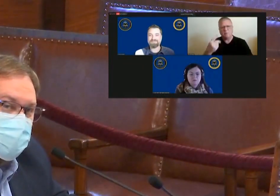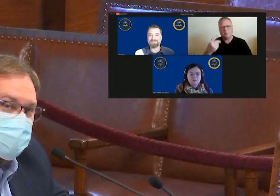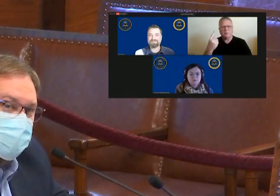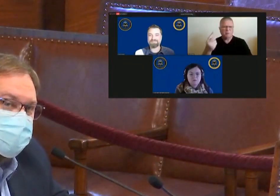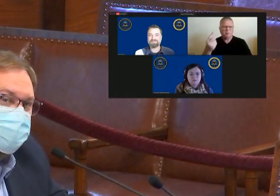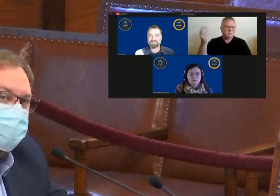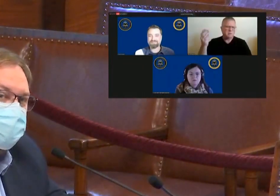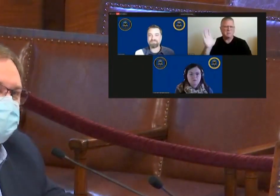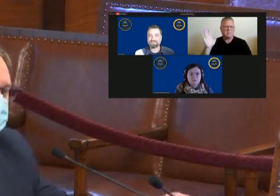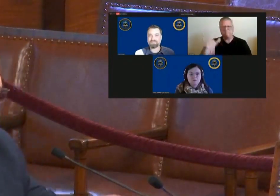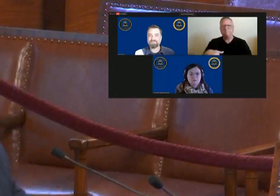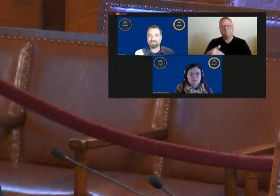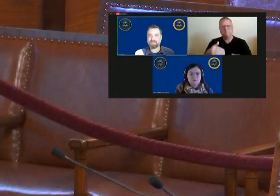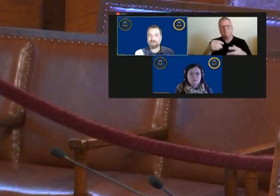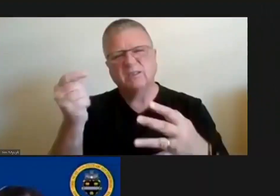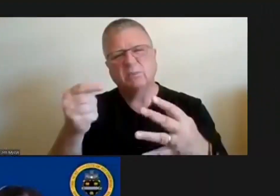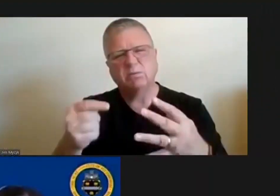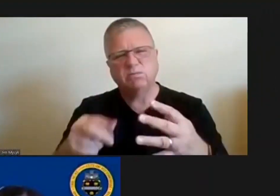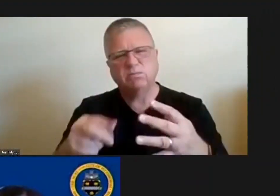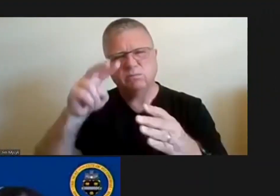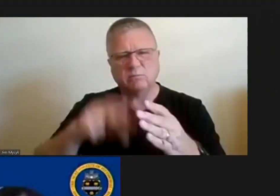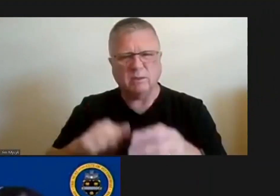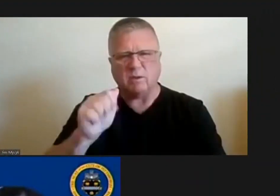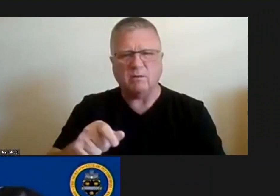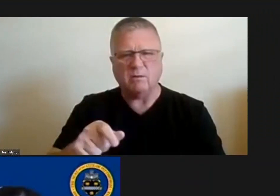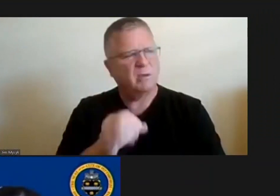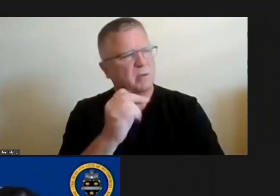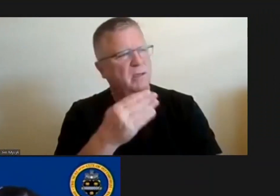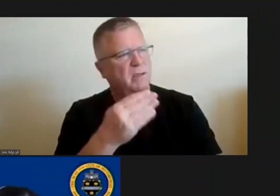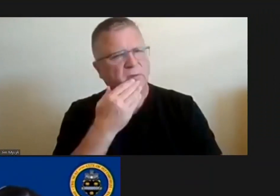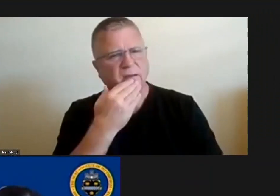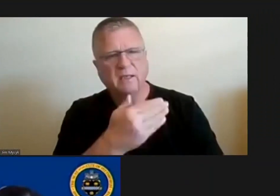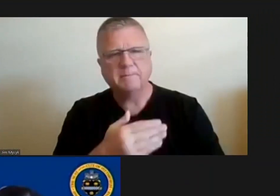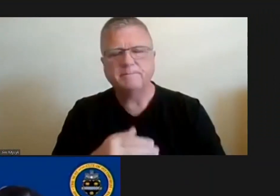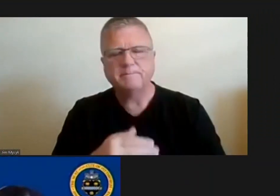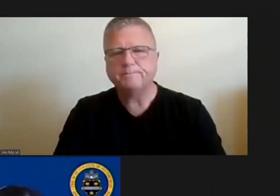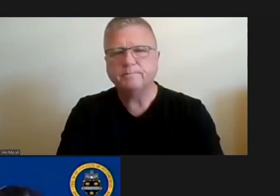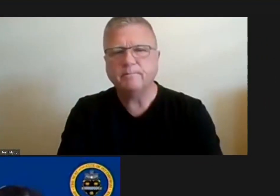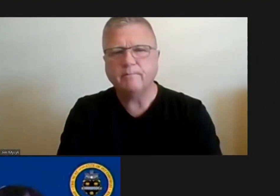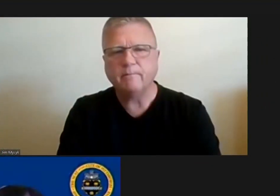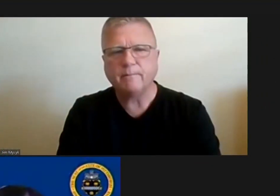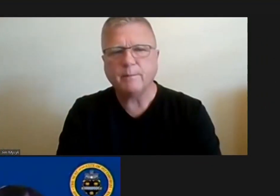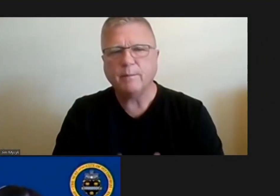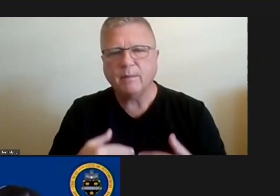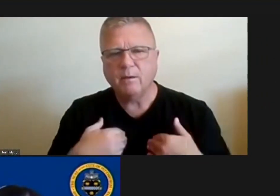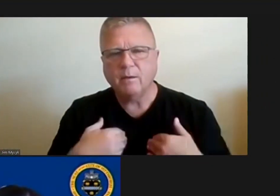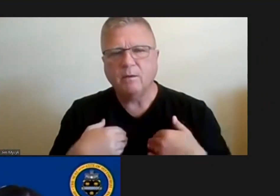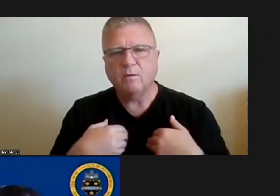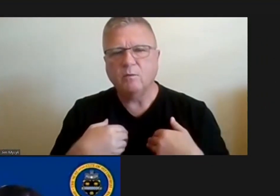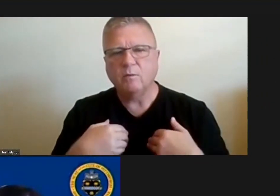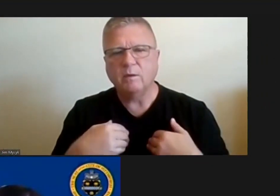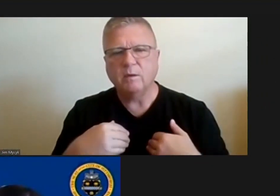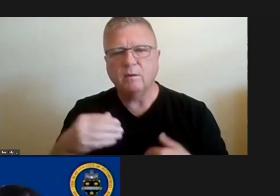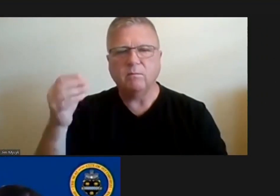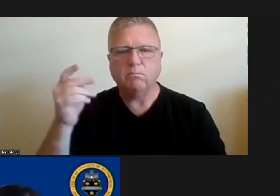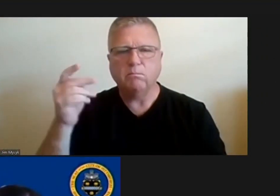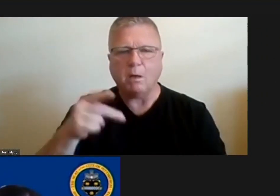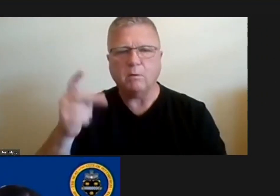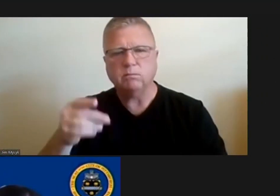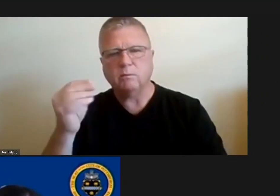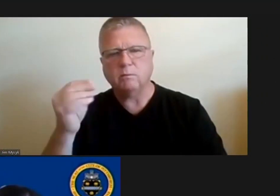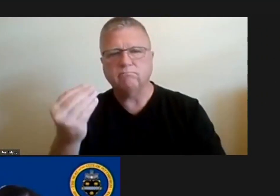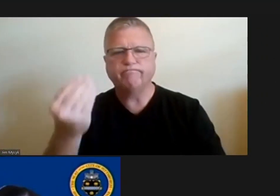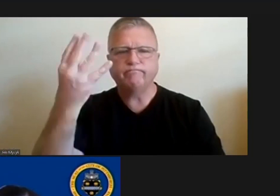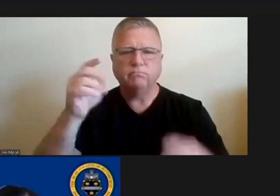of them. Okay, thank you. And we have a PowerPoint presentation, I believe, that we